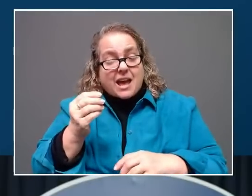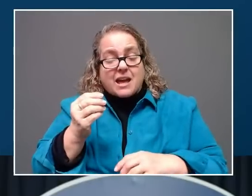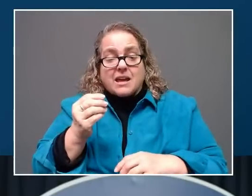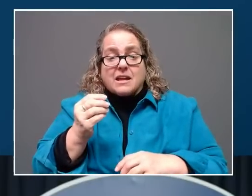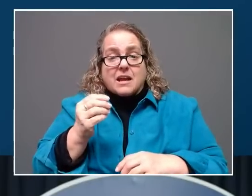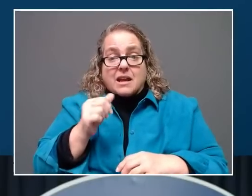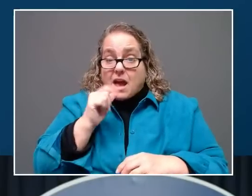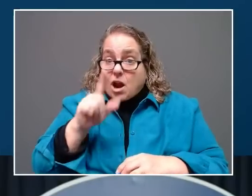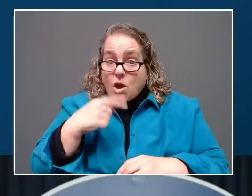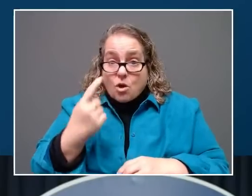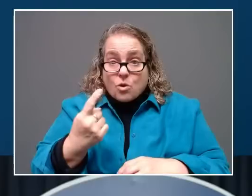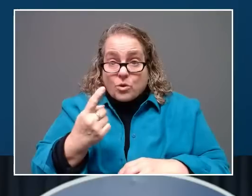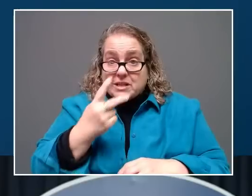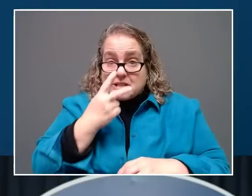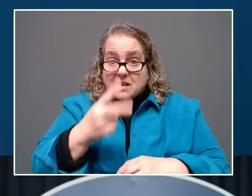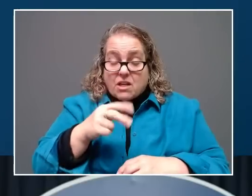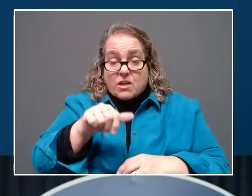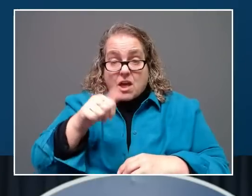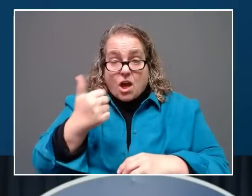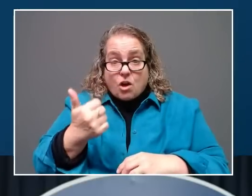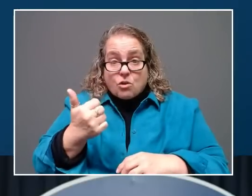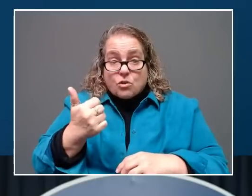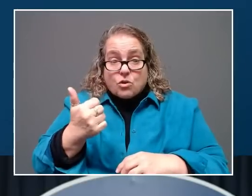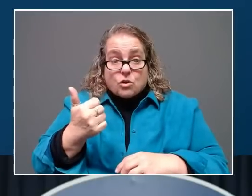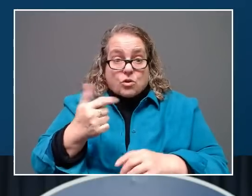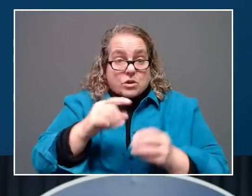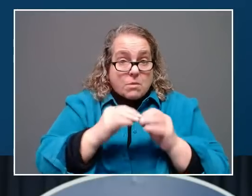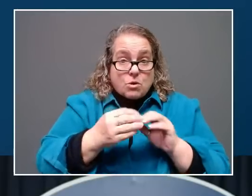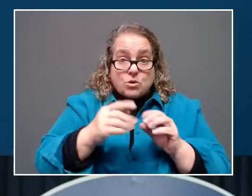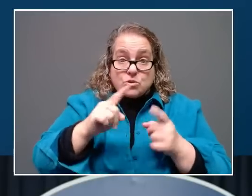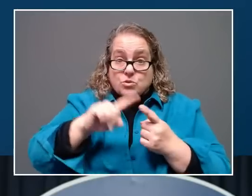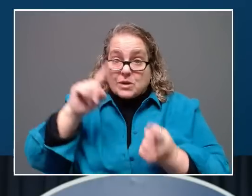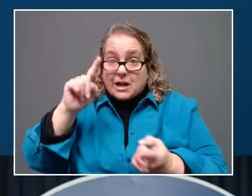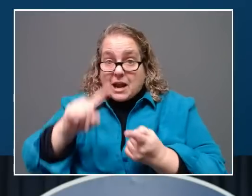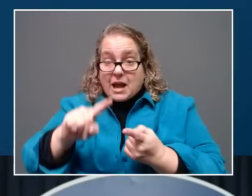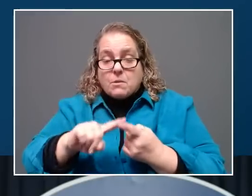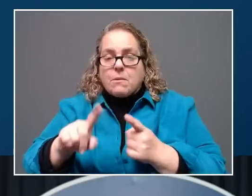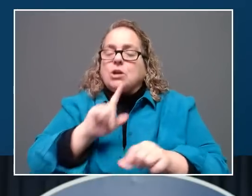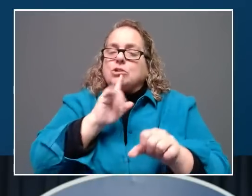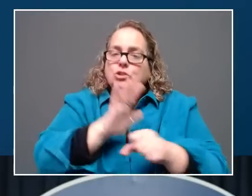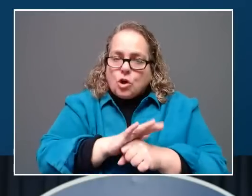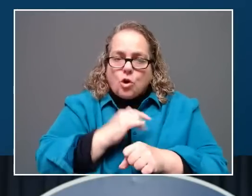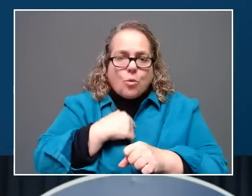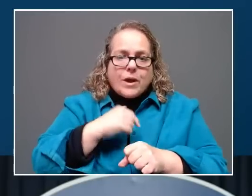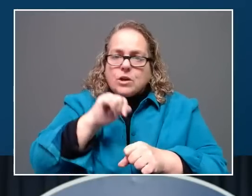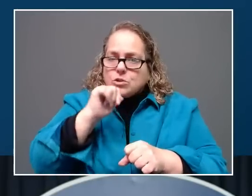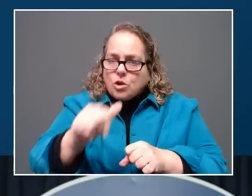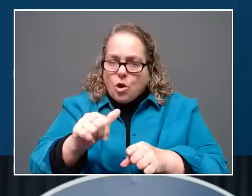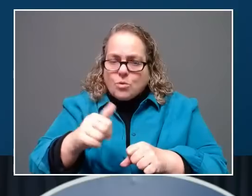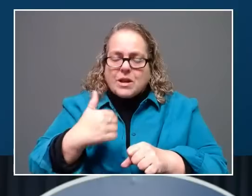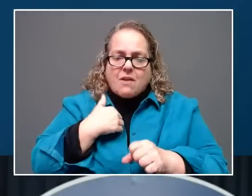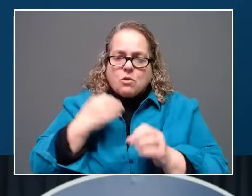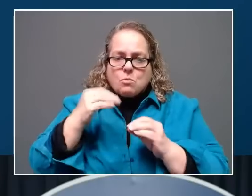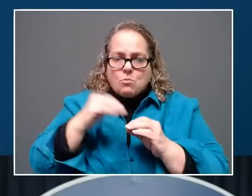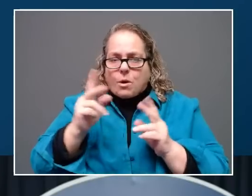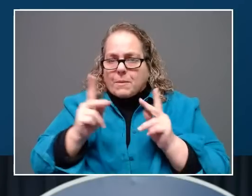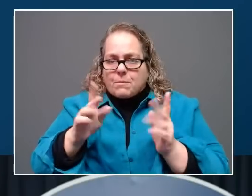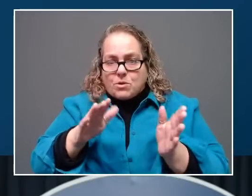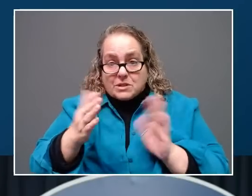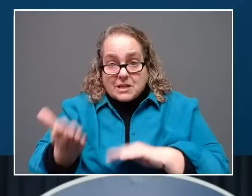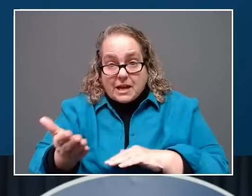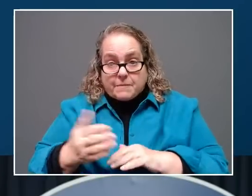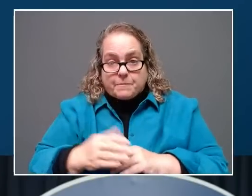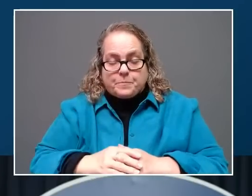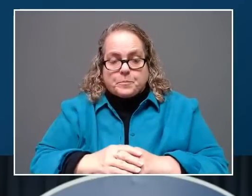see the other metrics continuing to decline, but ensuring we don't lose anybody else to this deadly virus. Let's look at the